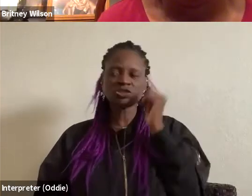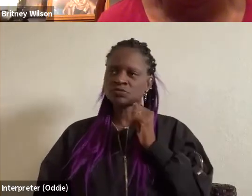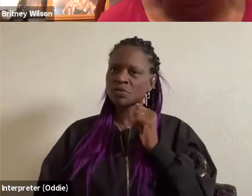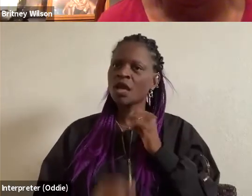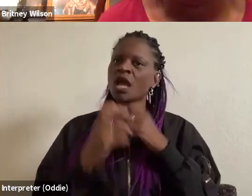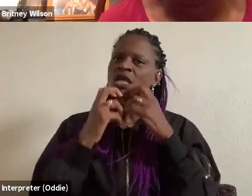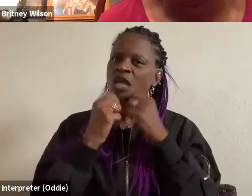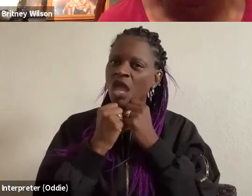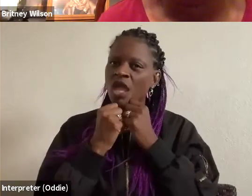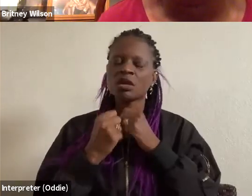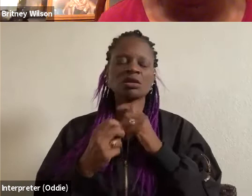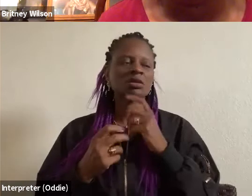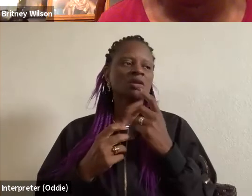to